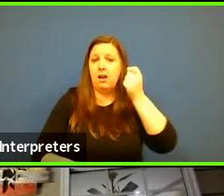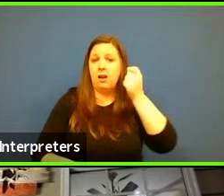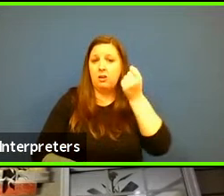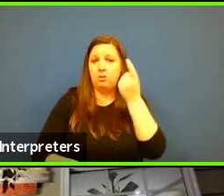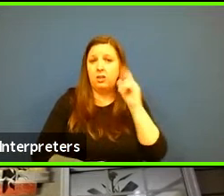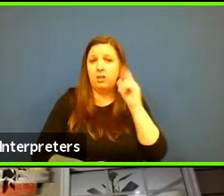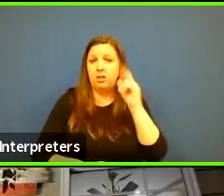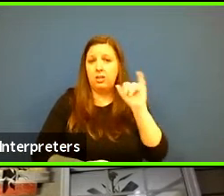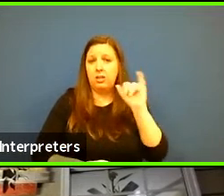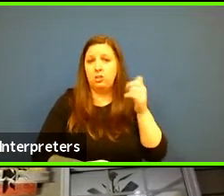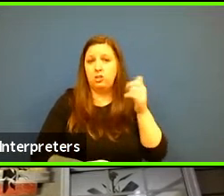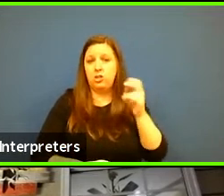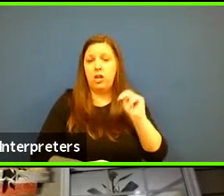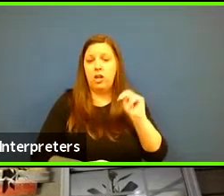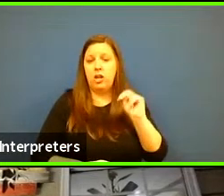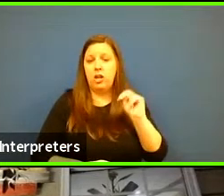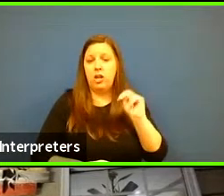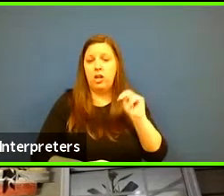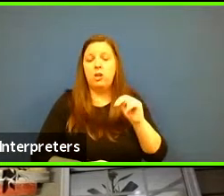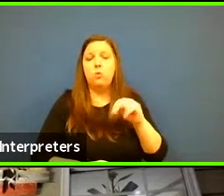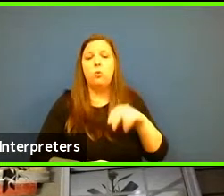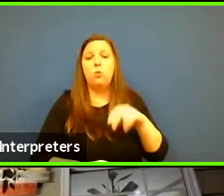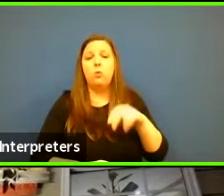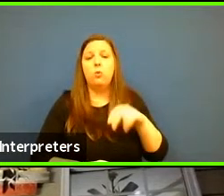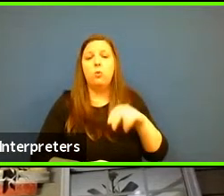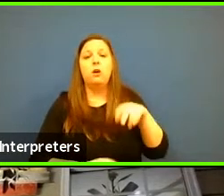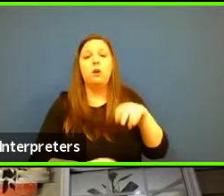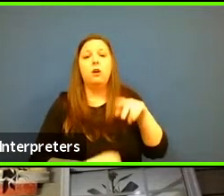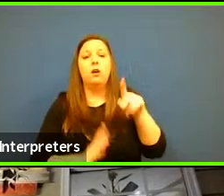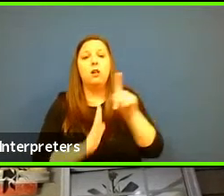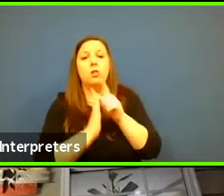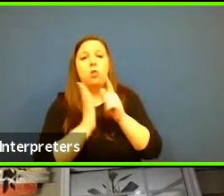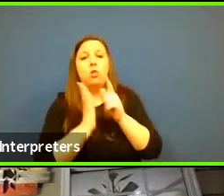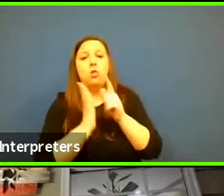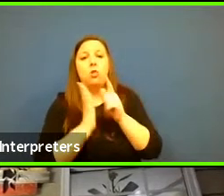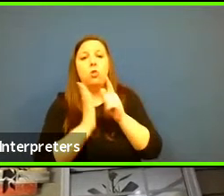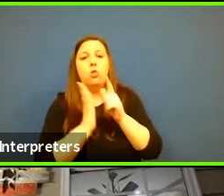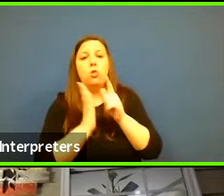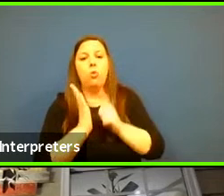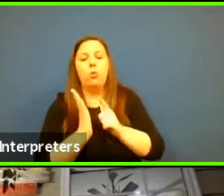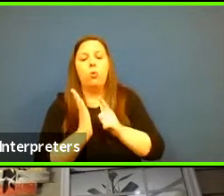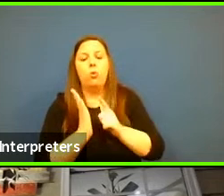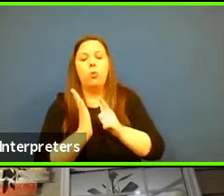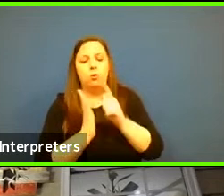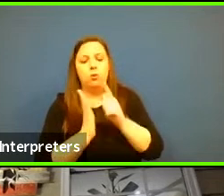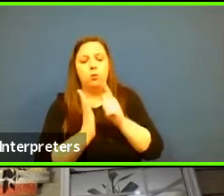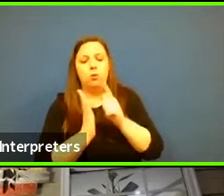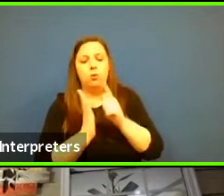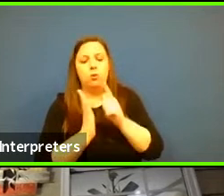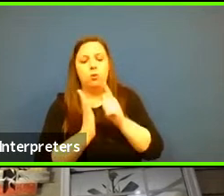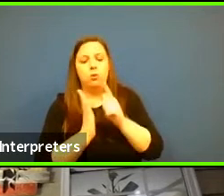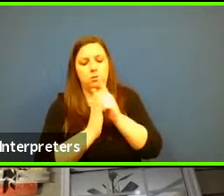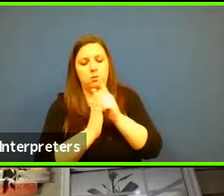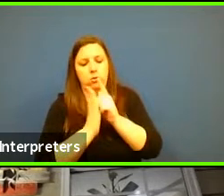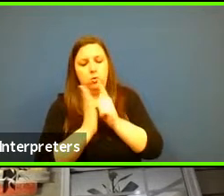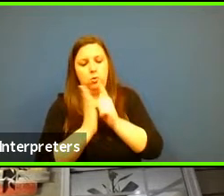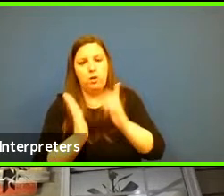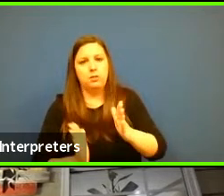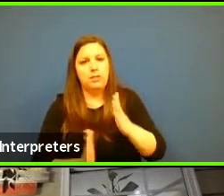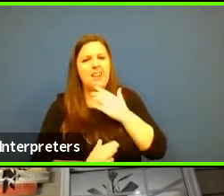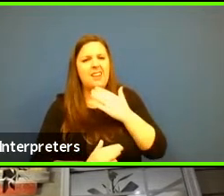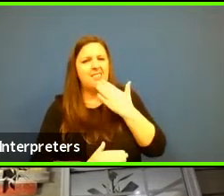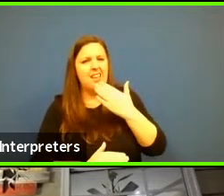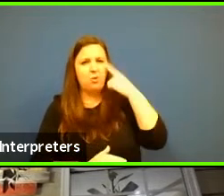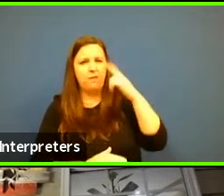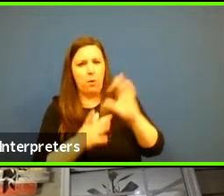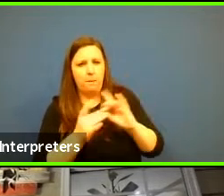board members take their oath right before the work session in January. The